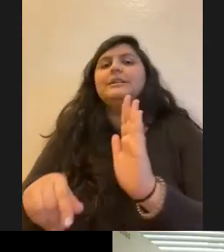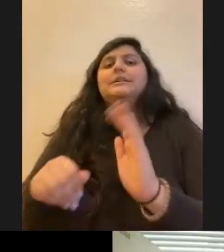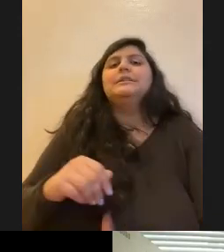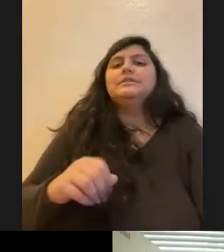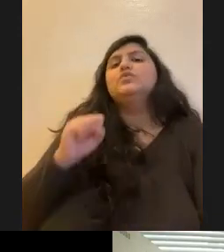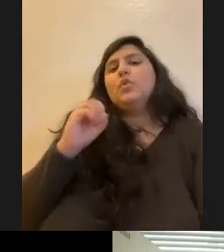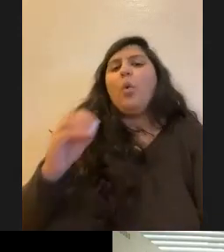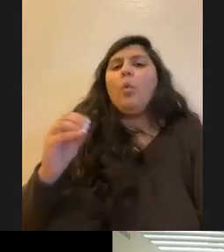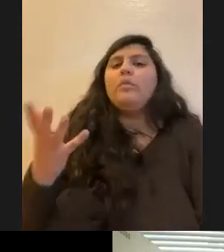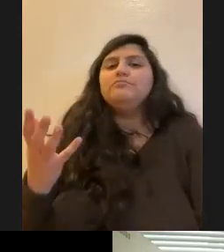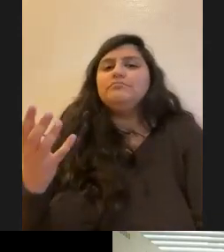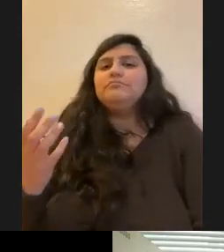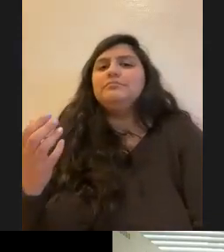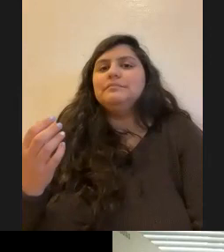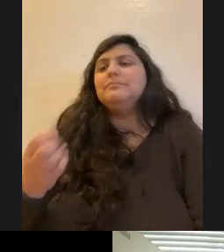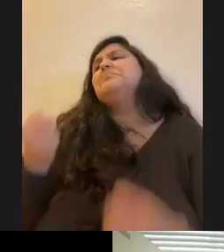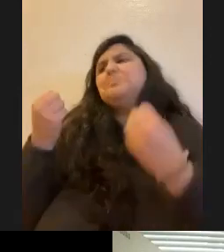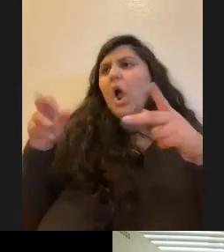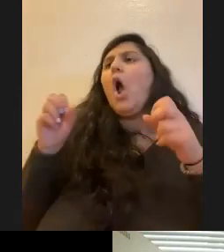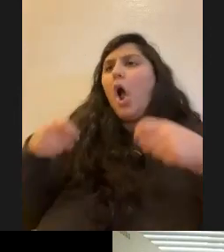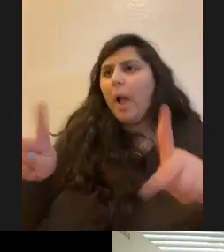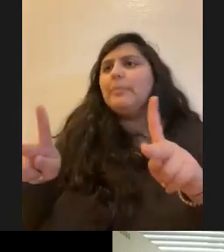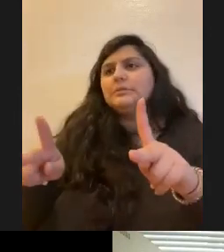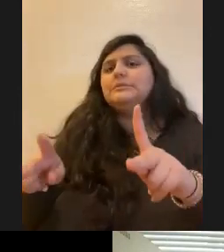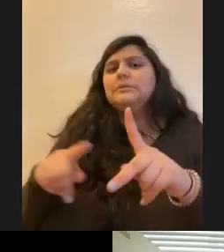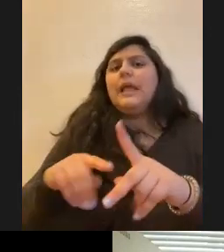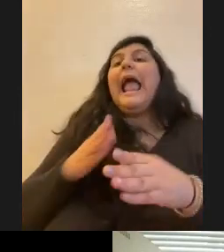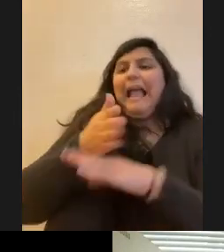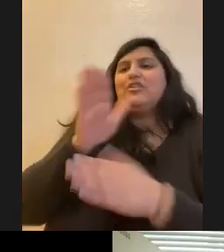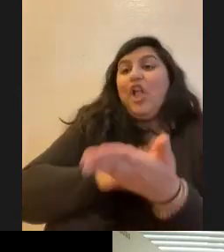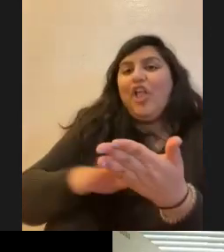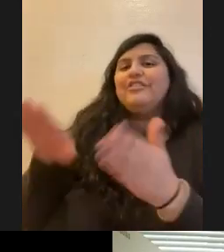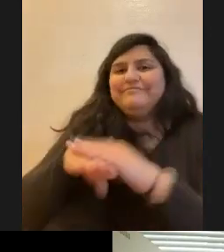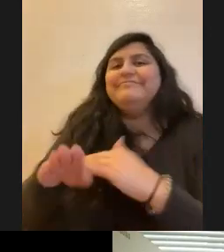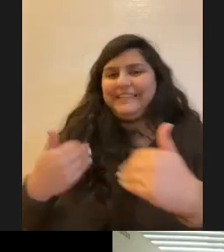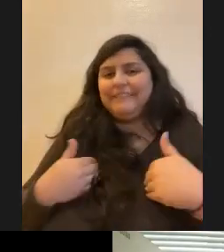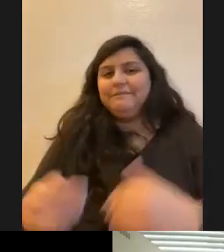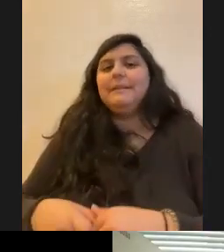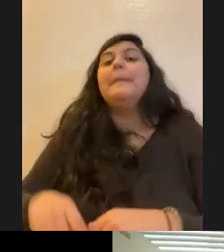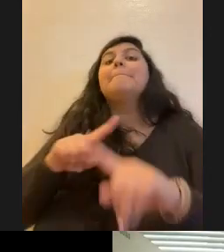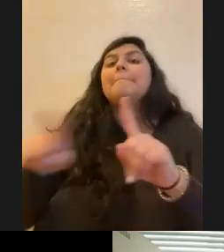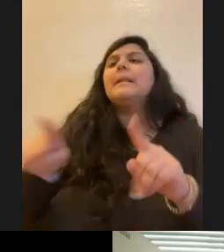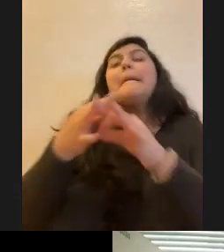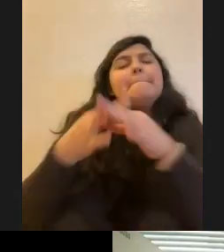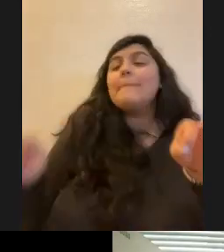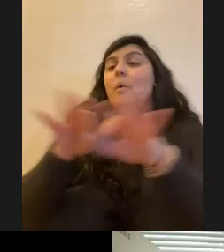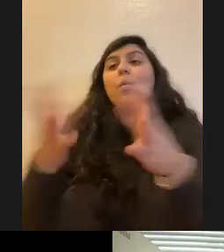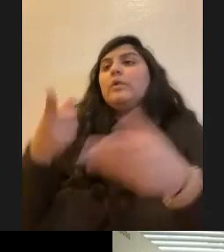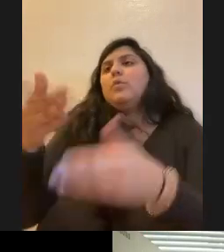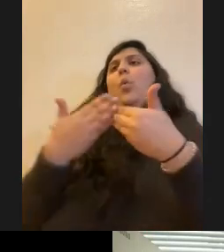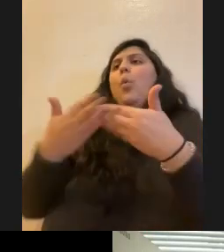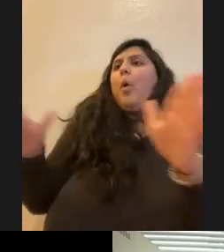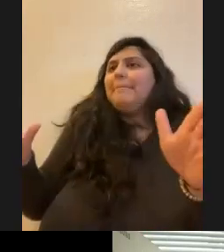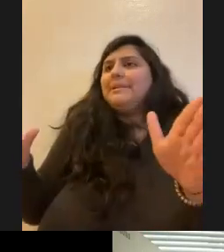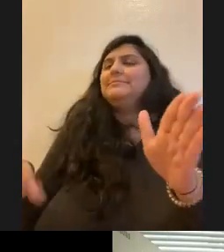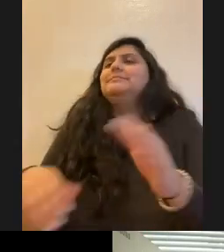So yeah, there's a lot of opportunities, especially after you get to college. But yeah, I think the biggest thing is to kind of be open. You might not find exactly